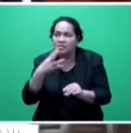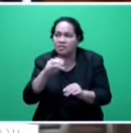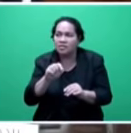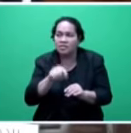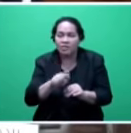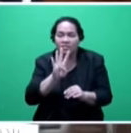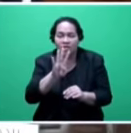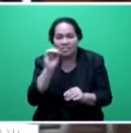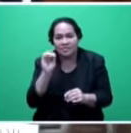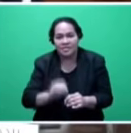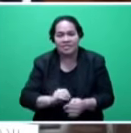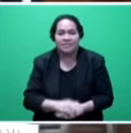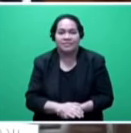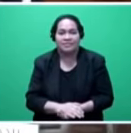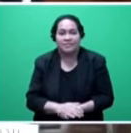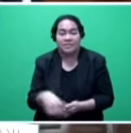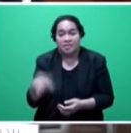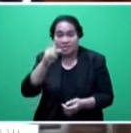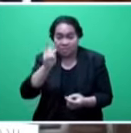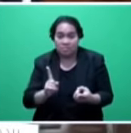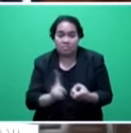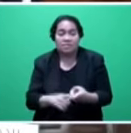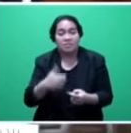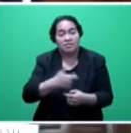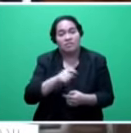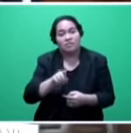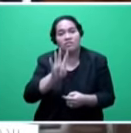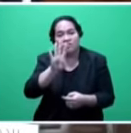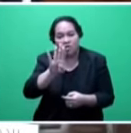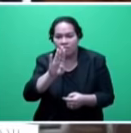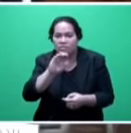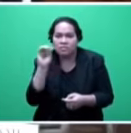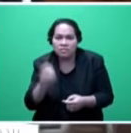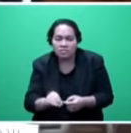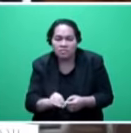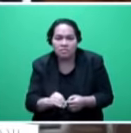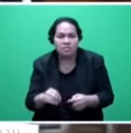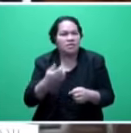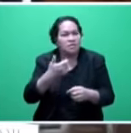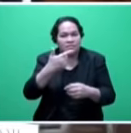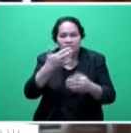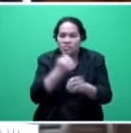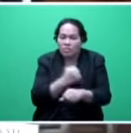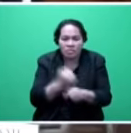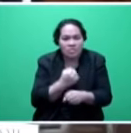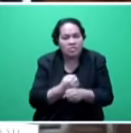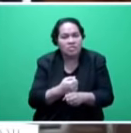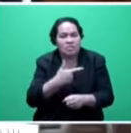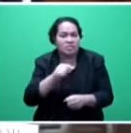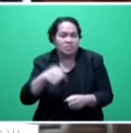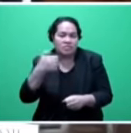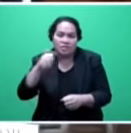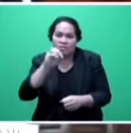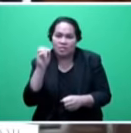30.4%. Electricity, minus 7.4%. Cement, minus 28.7%. Gold, minus